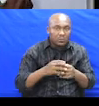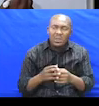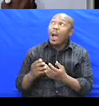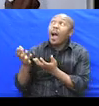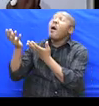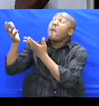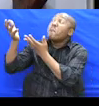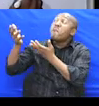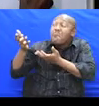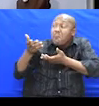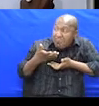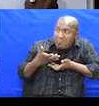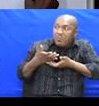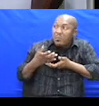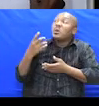manufactured goods.